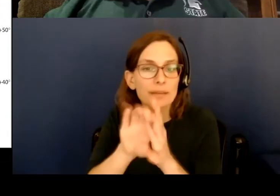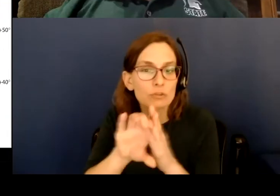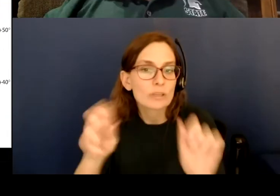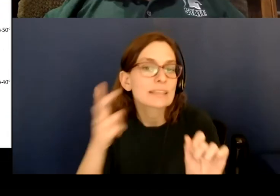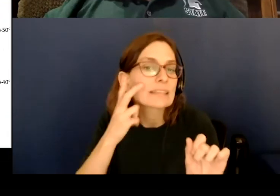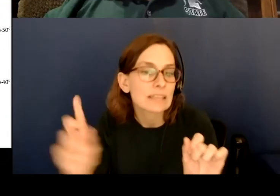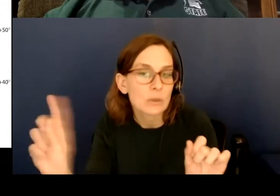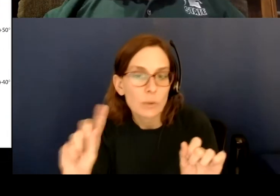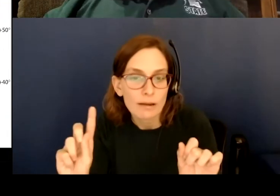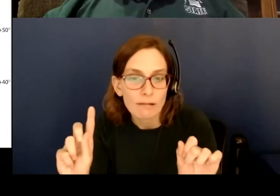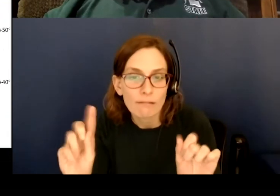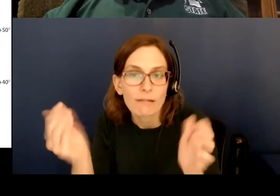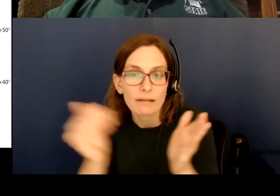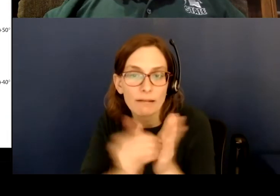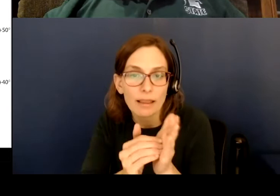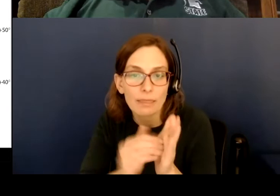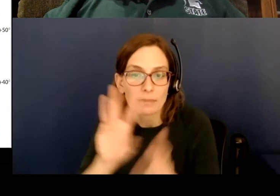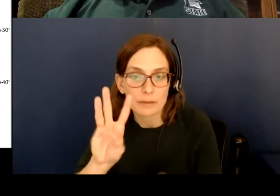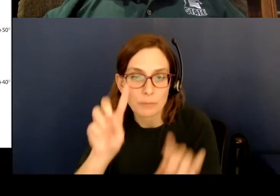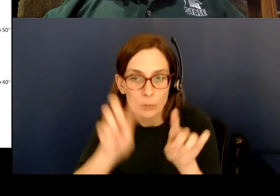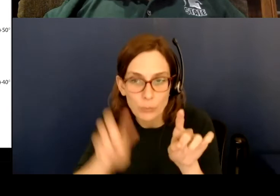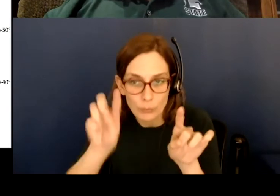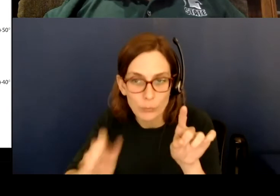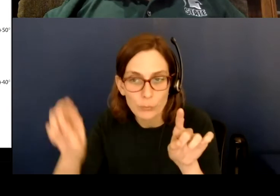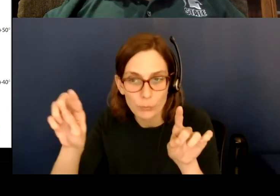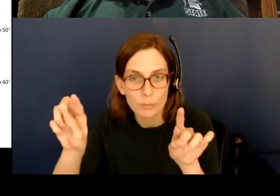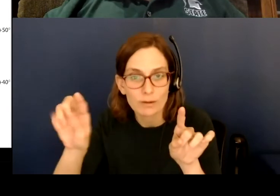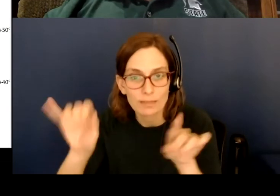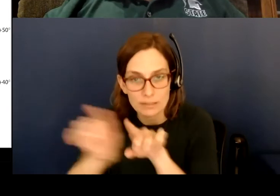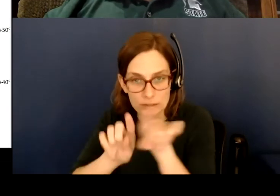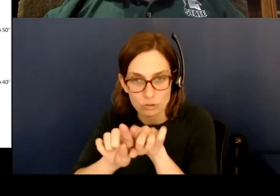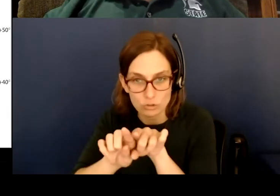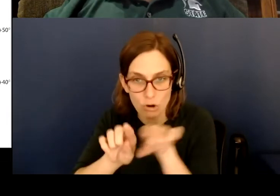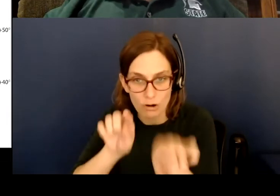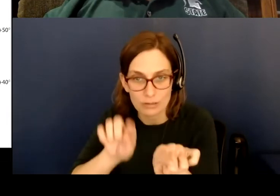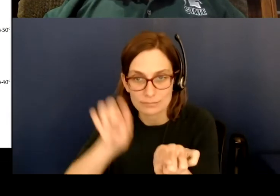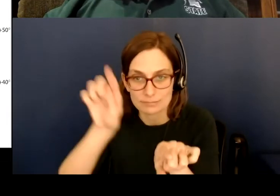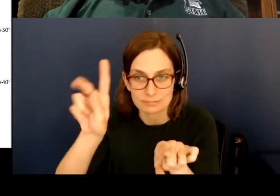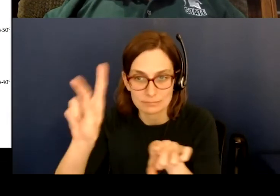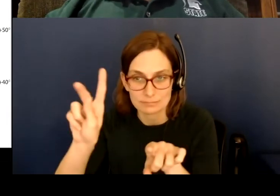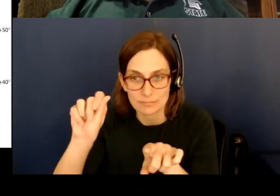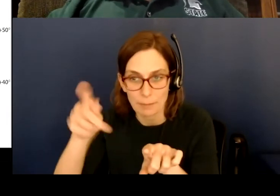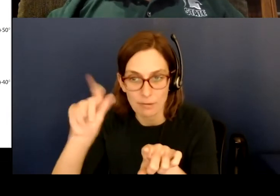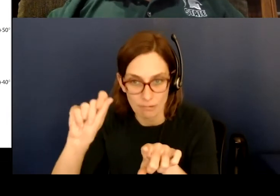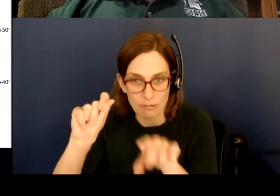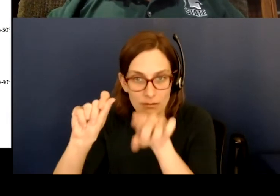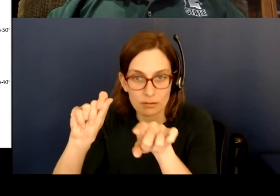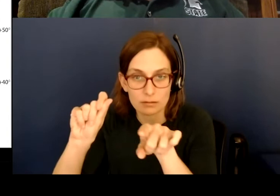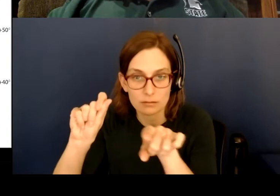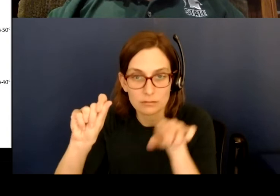again the W. And this star right here is Kappa. So